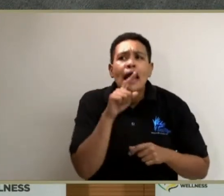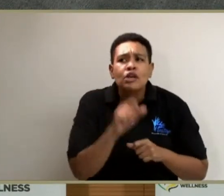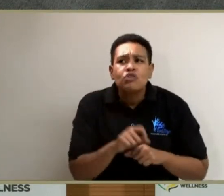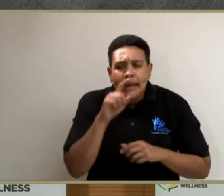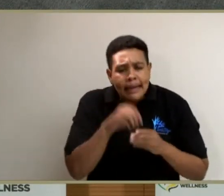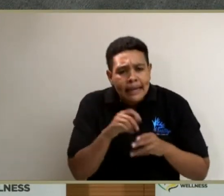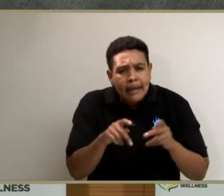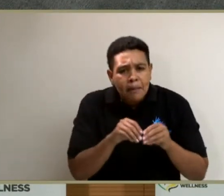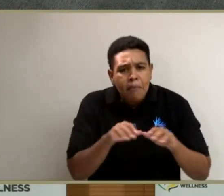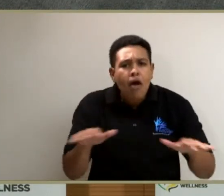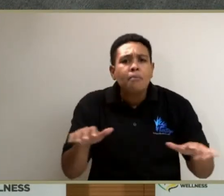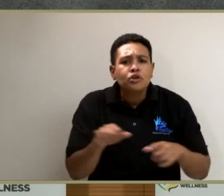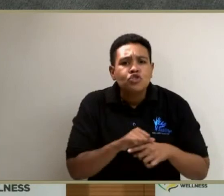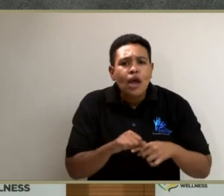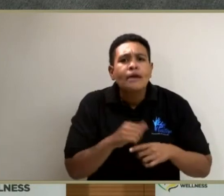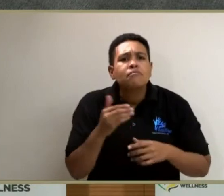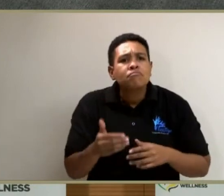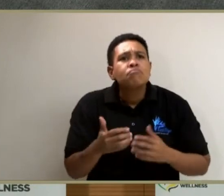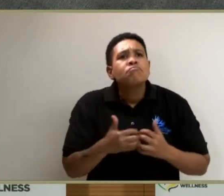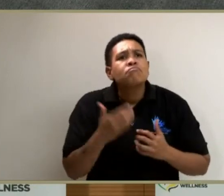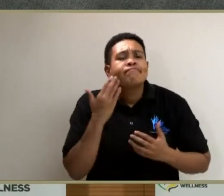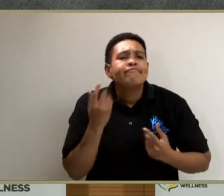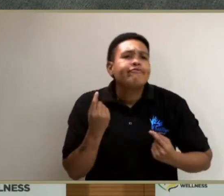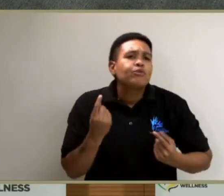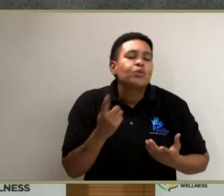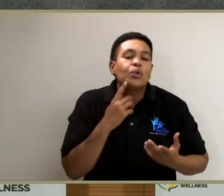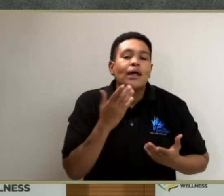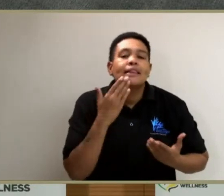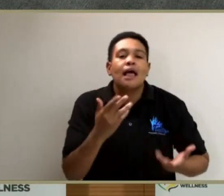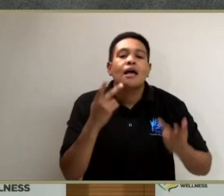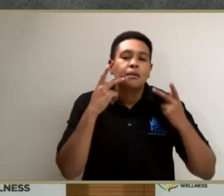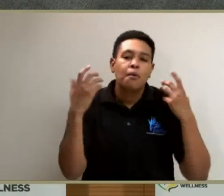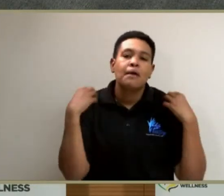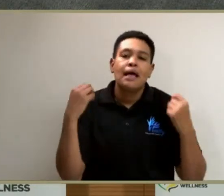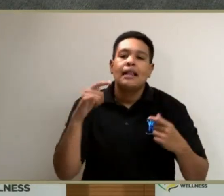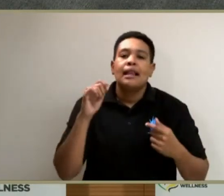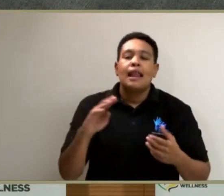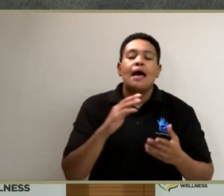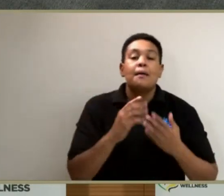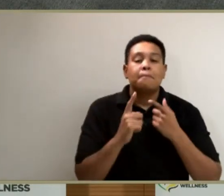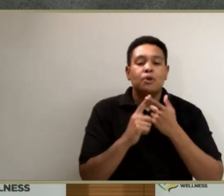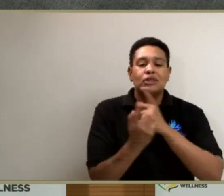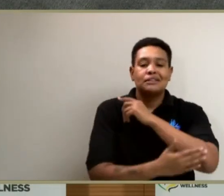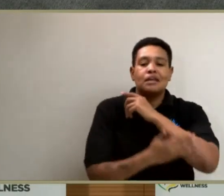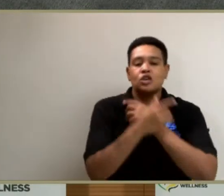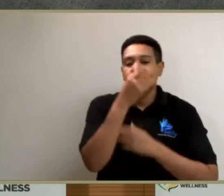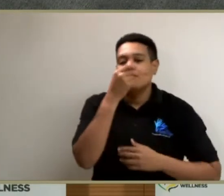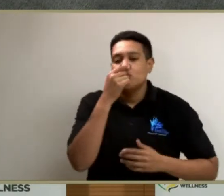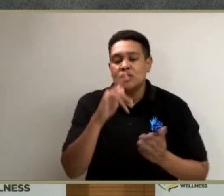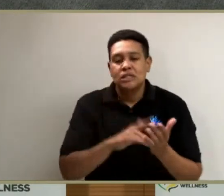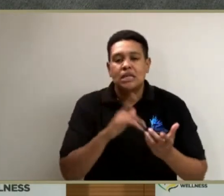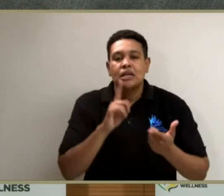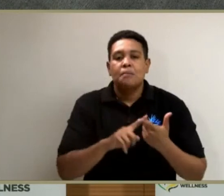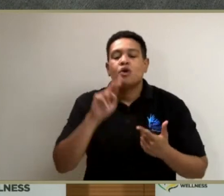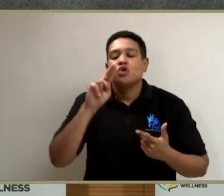the population. So I want to thank the Public Health Lab and the National Influenza Center and the University Microbiology